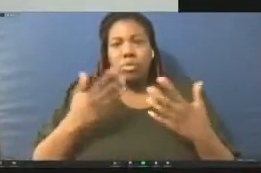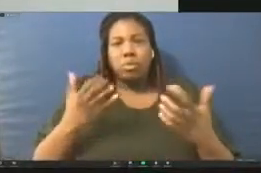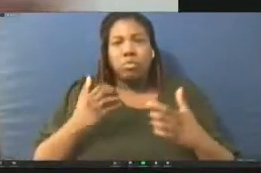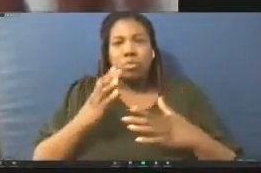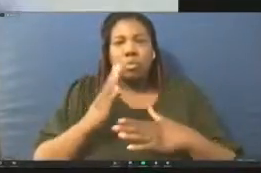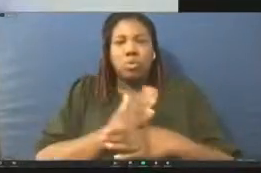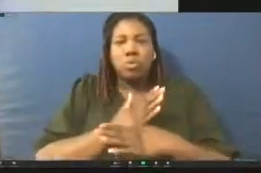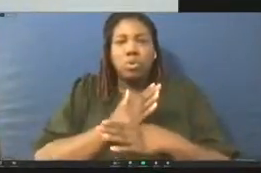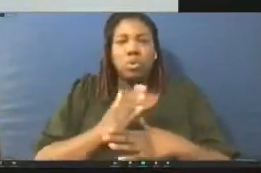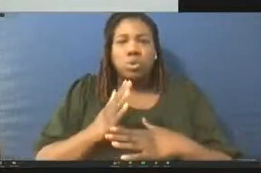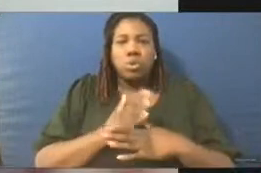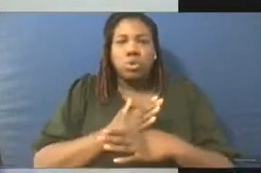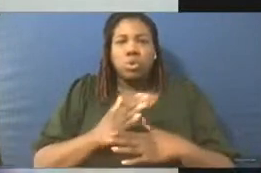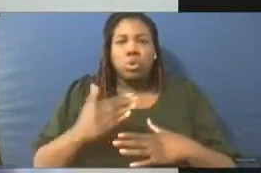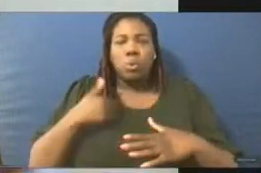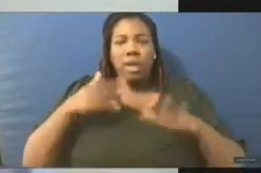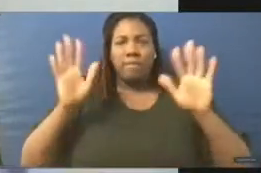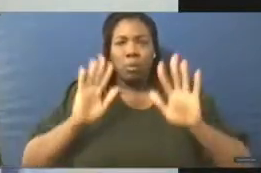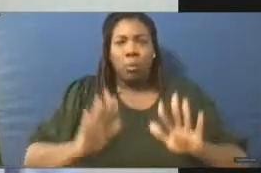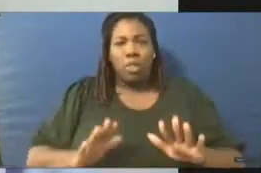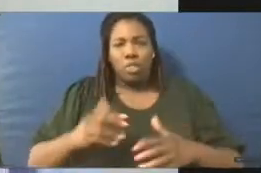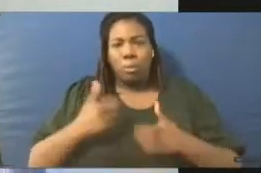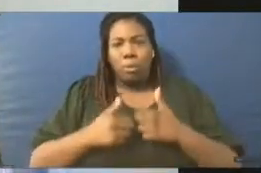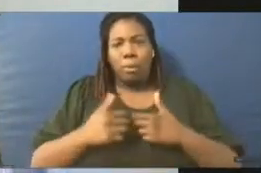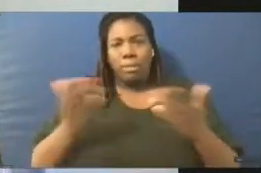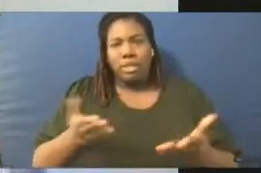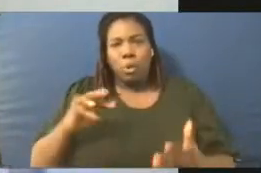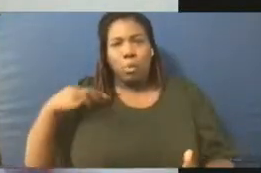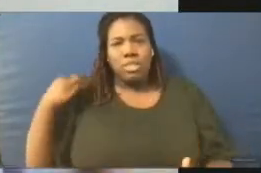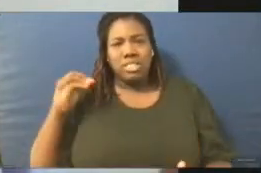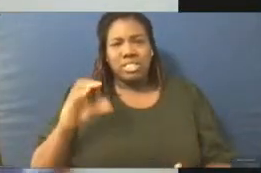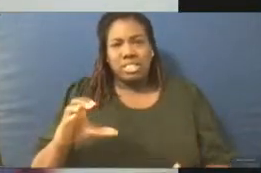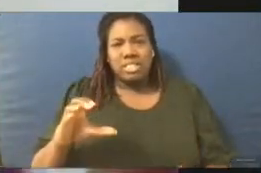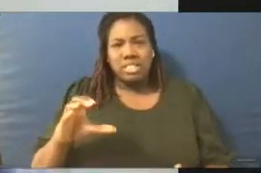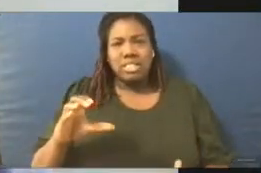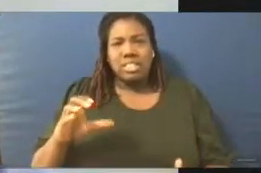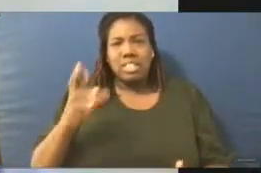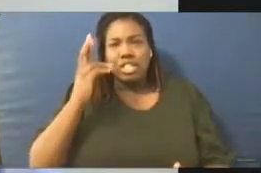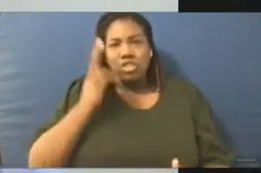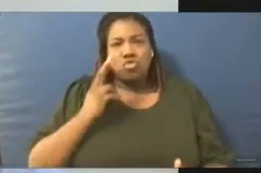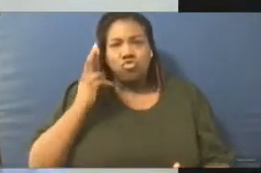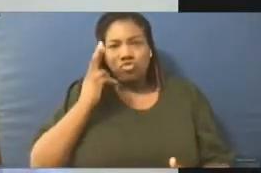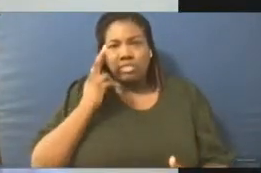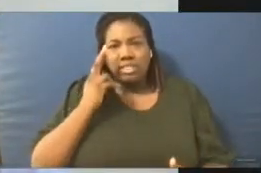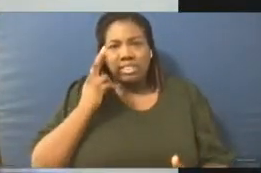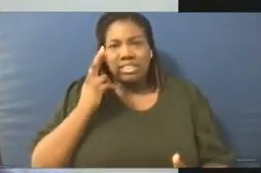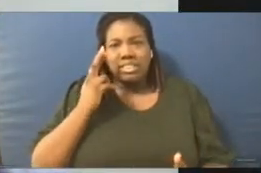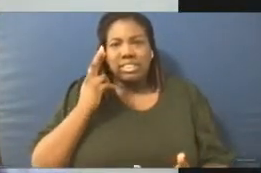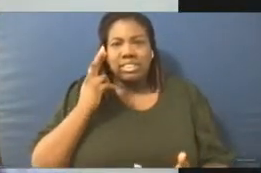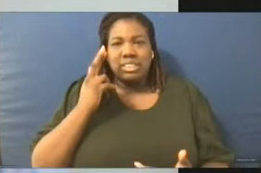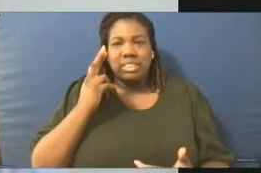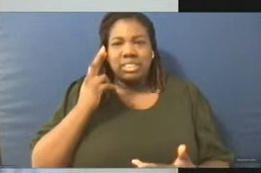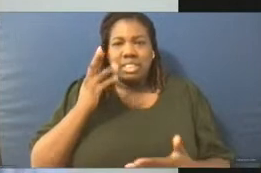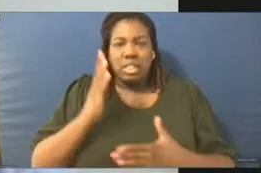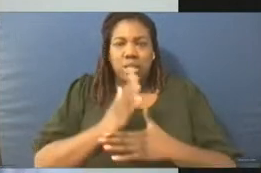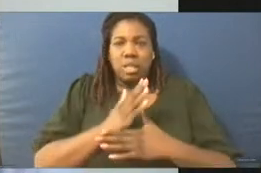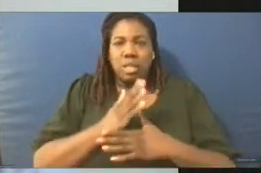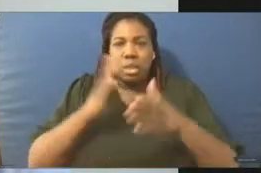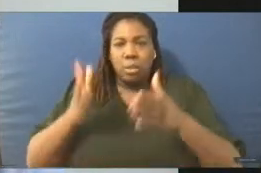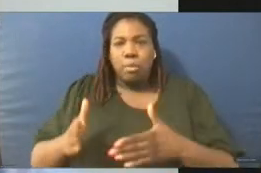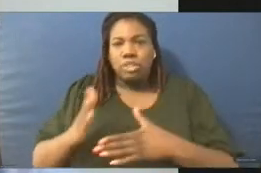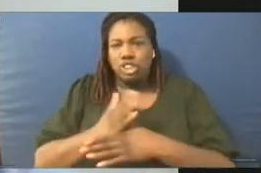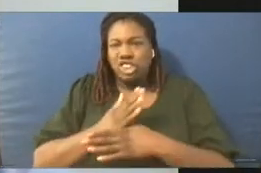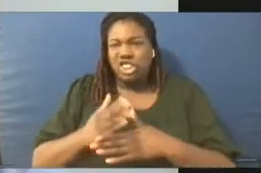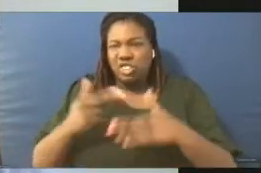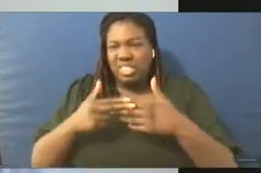share, we have a weather issue in DC, so for some reason cannot, the person sharing the slide is not in a